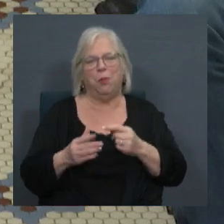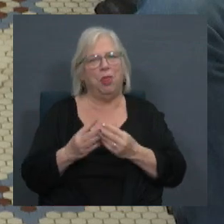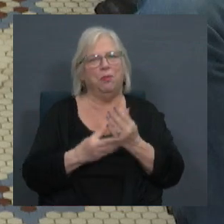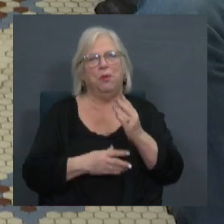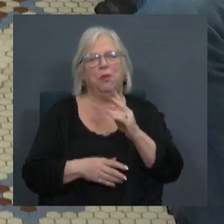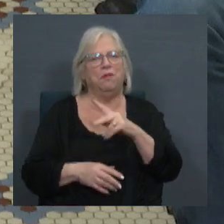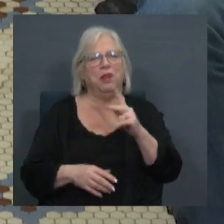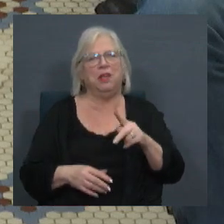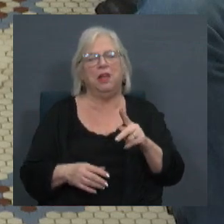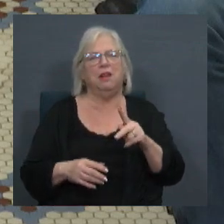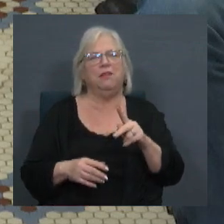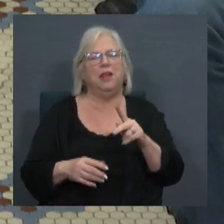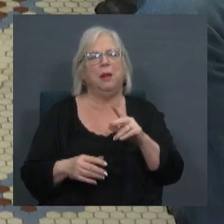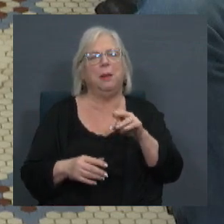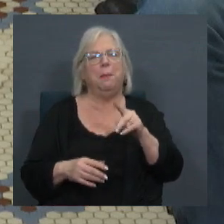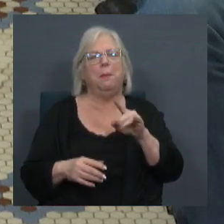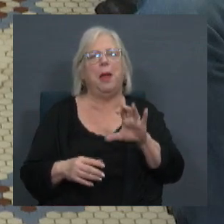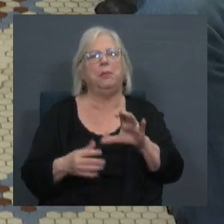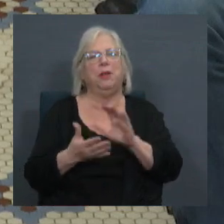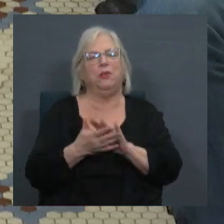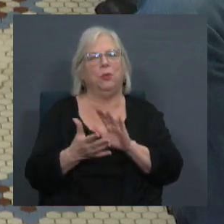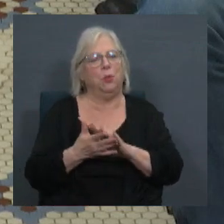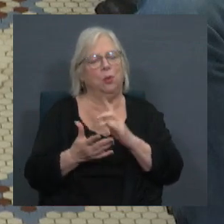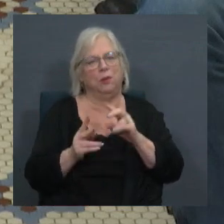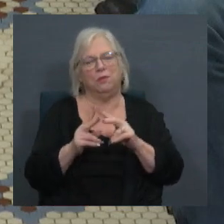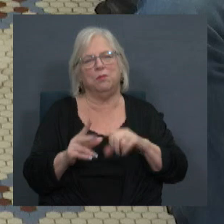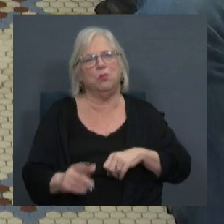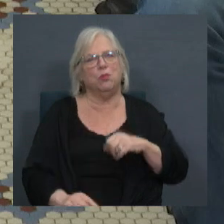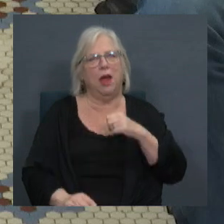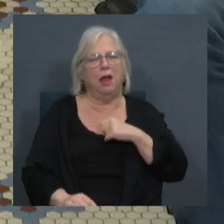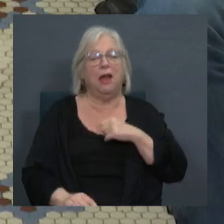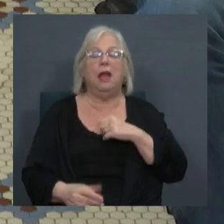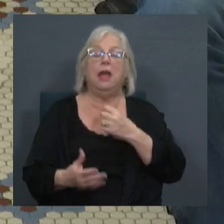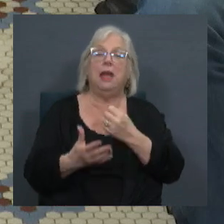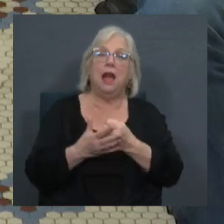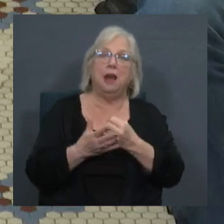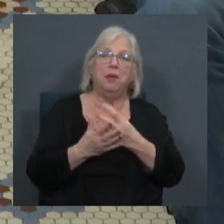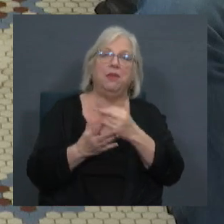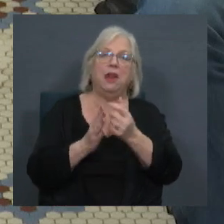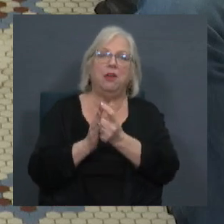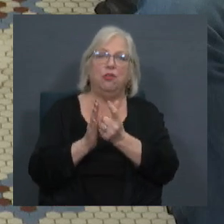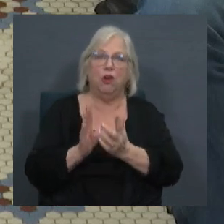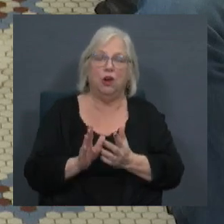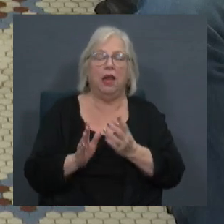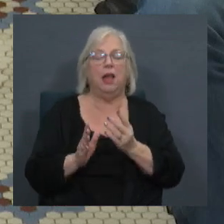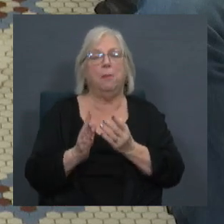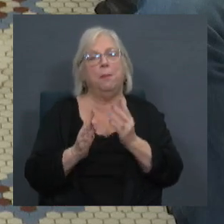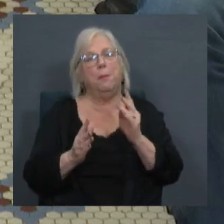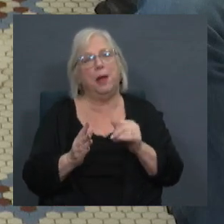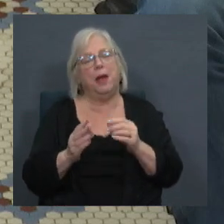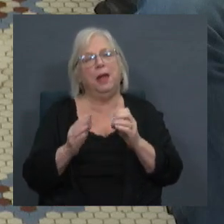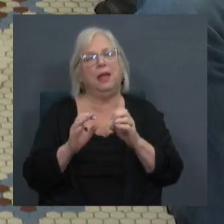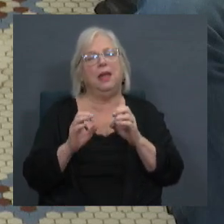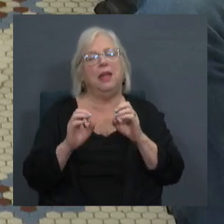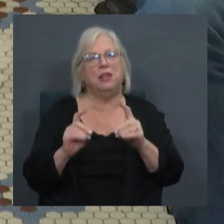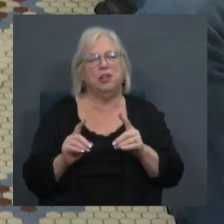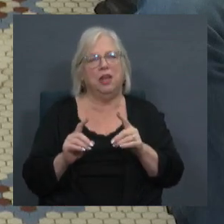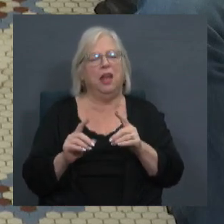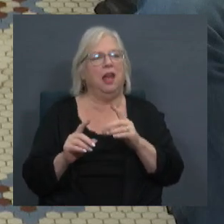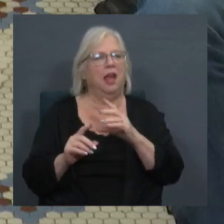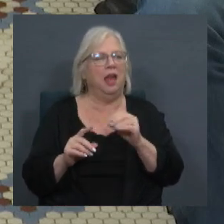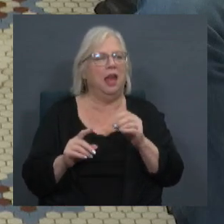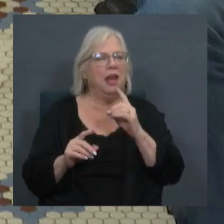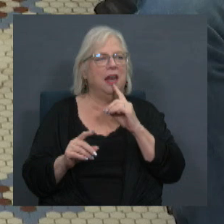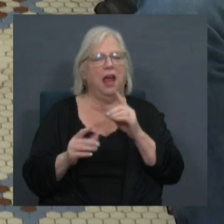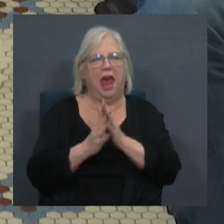system, an economist and attorney by education, an avid tennis fan. Commissioner Walker teased me. He